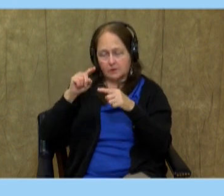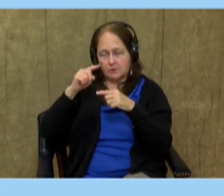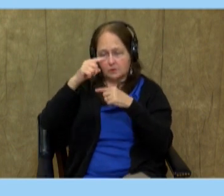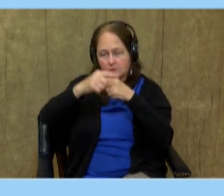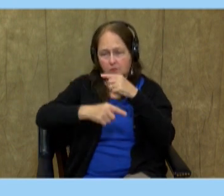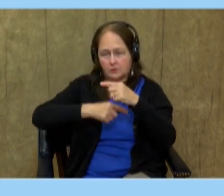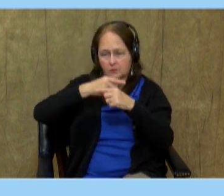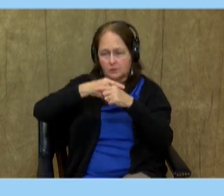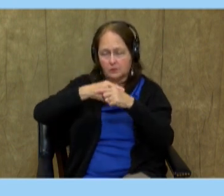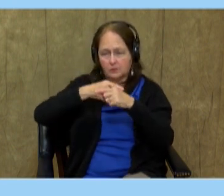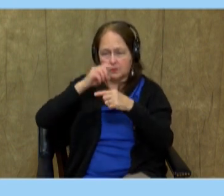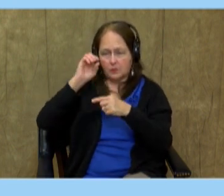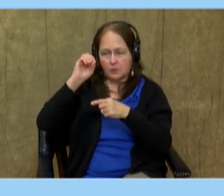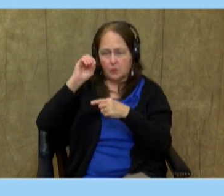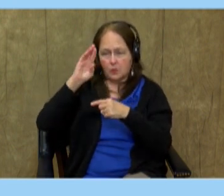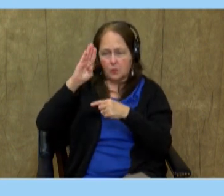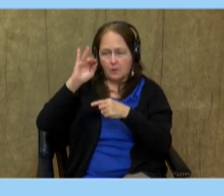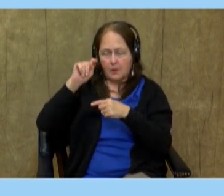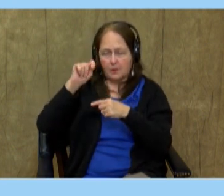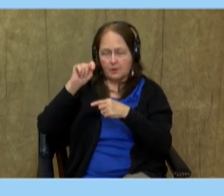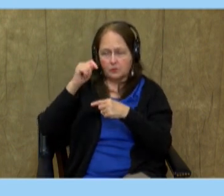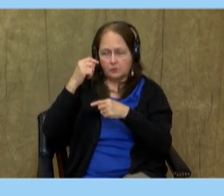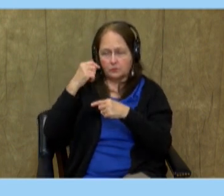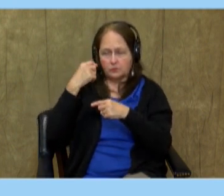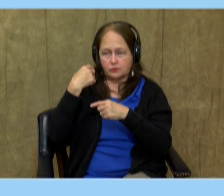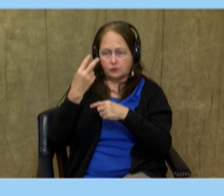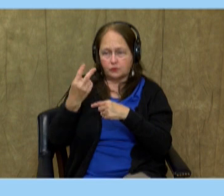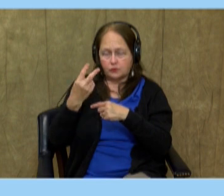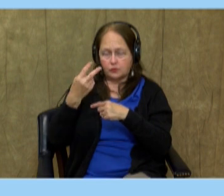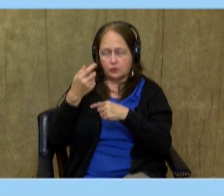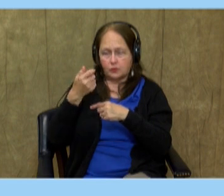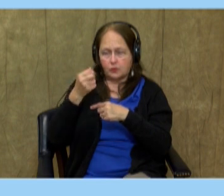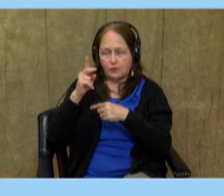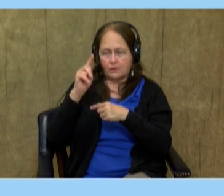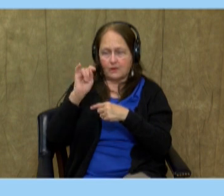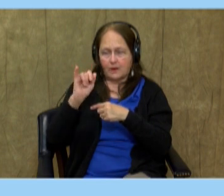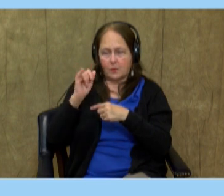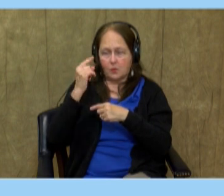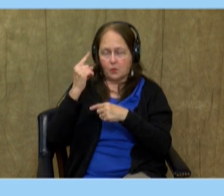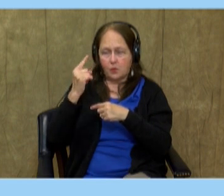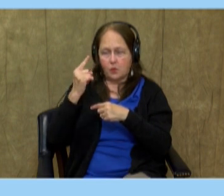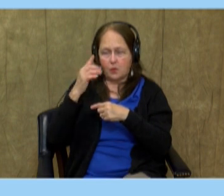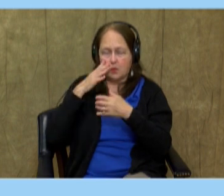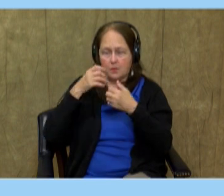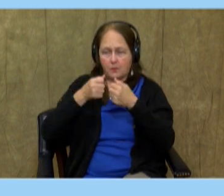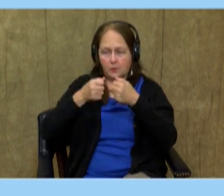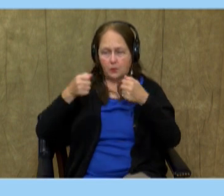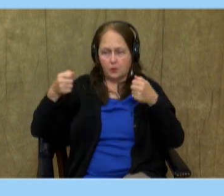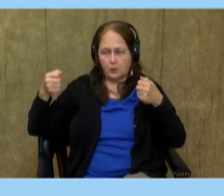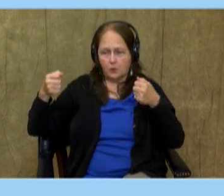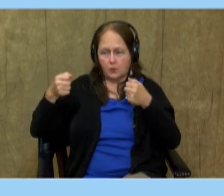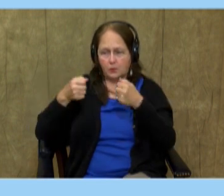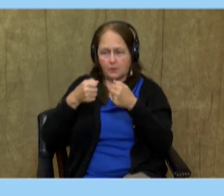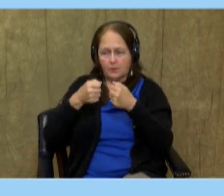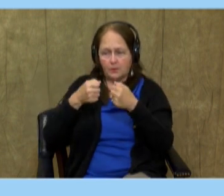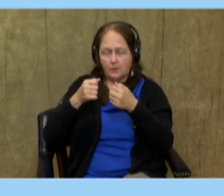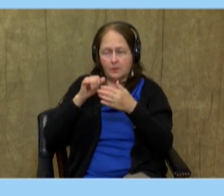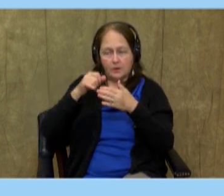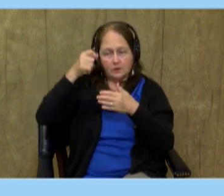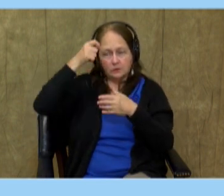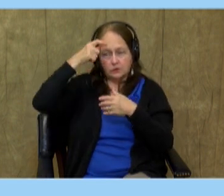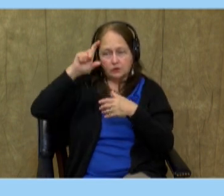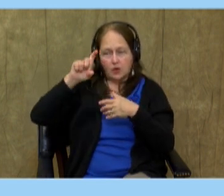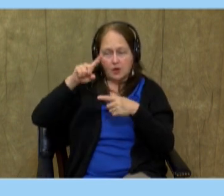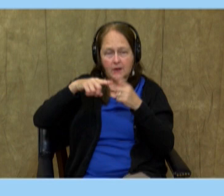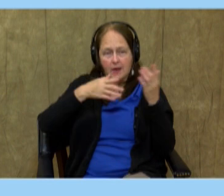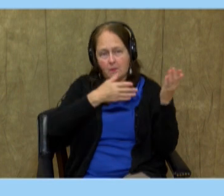a dynamic between two gravities. If it's just one, then that one object would pull it into it, but it doesn't. The sun doesn't pull